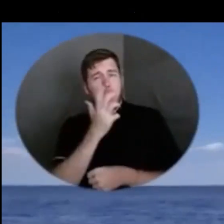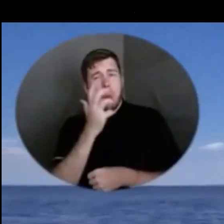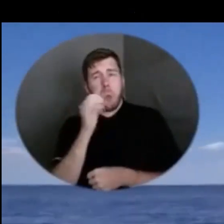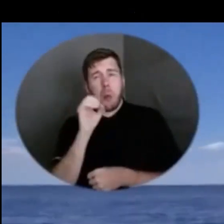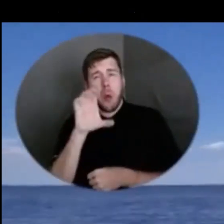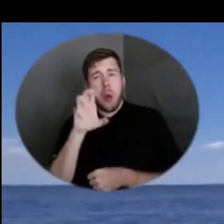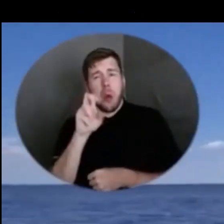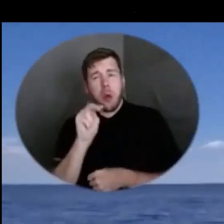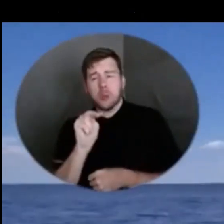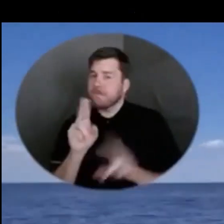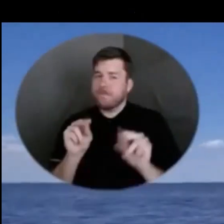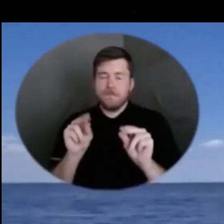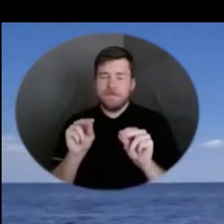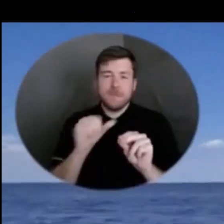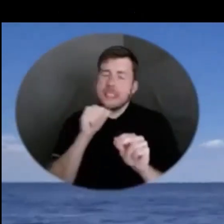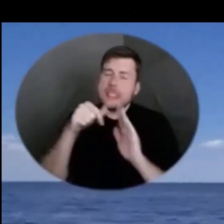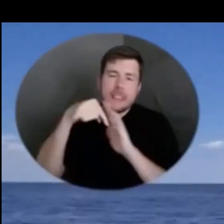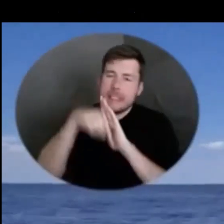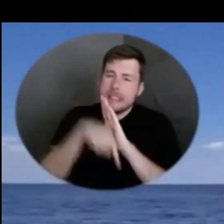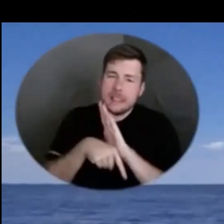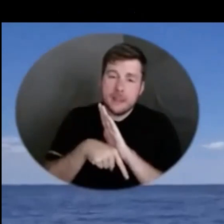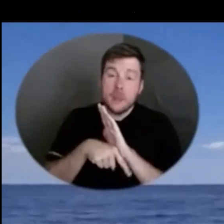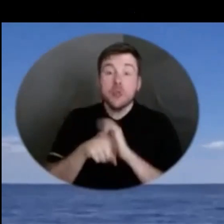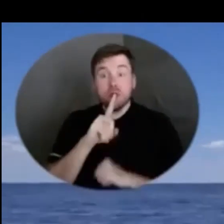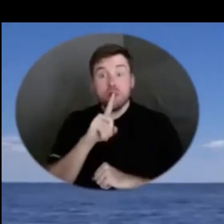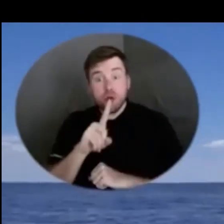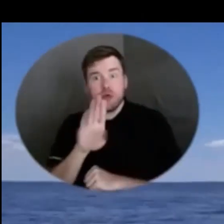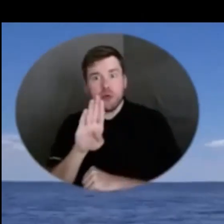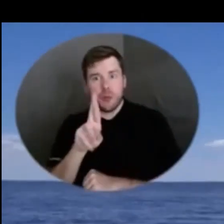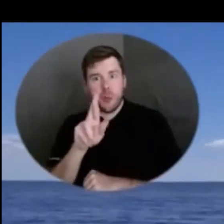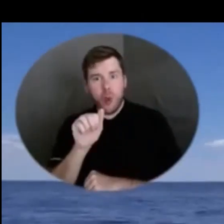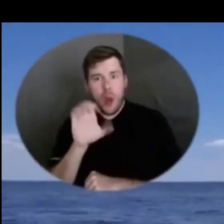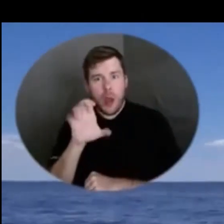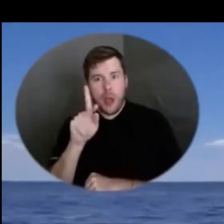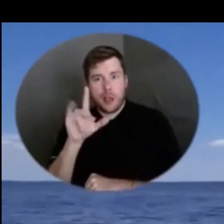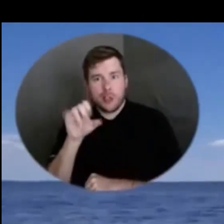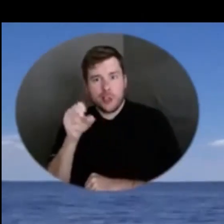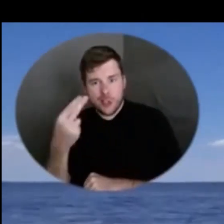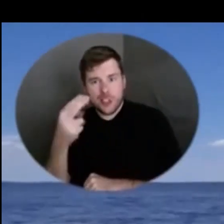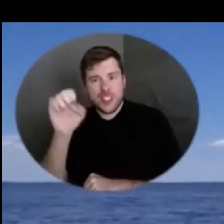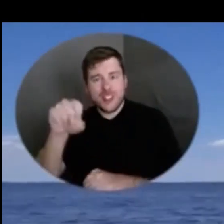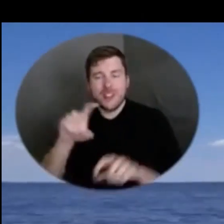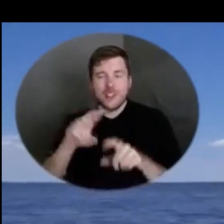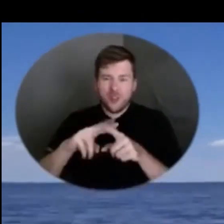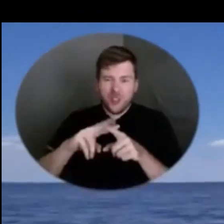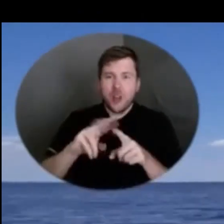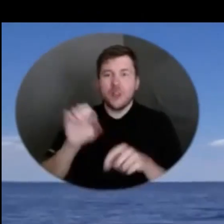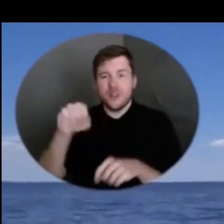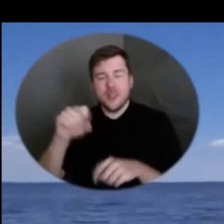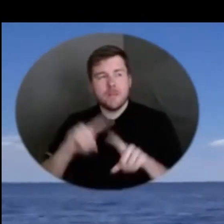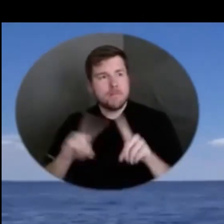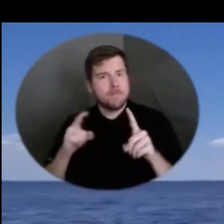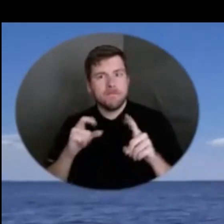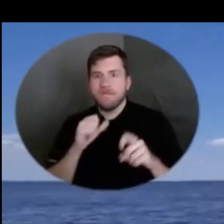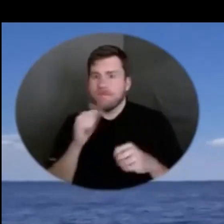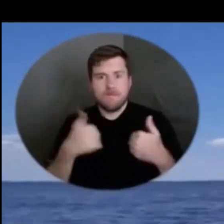deep. It is a bit brackish water like we talked about before, but it's not that salty. It's not like the ocean. You don't have those oceanic animals